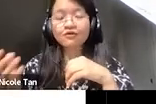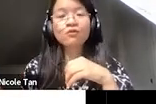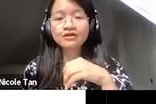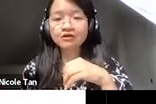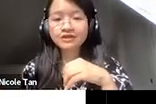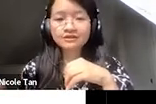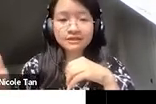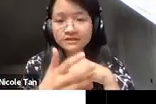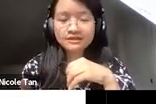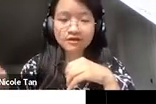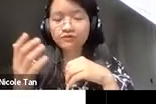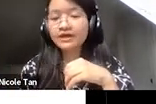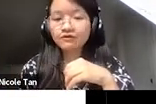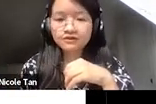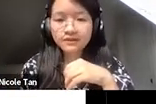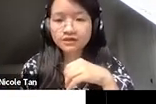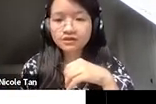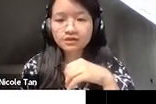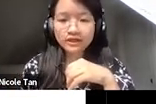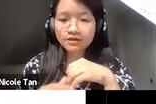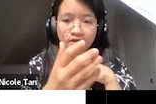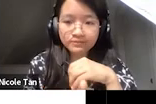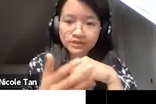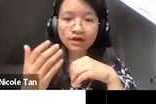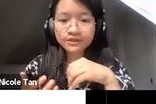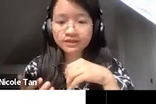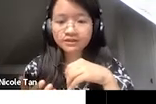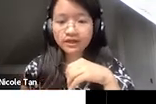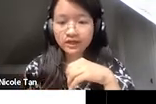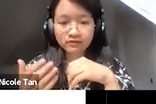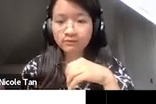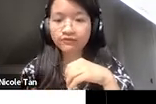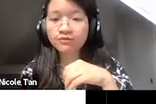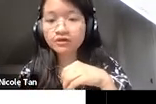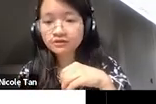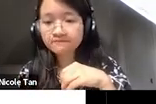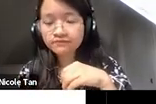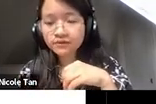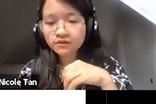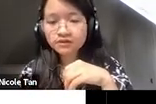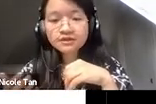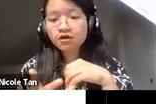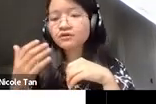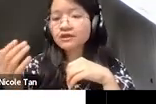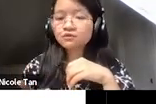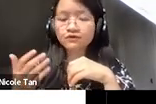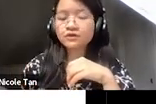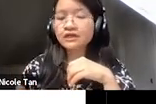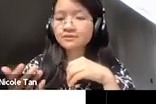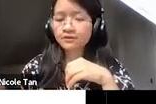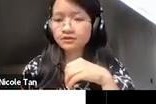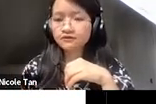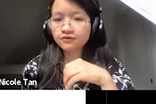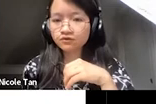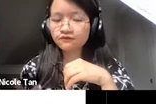examples of low quality alt text can be seen on the remainder of this page, like object, object, and the name of the product. These can all lead to